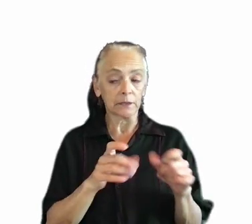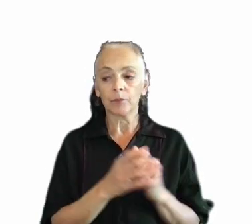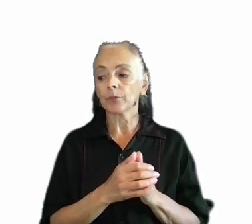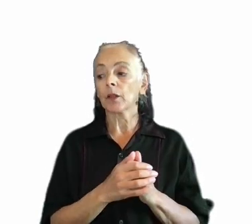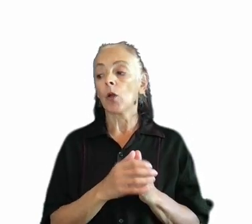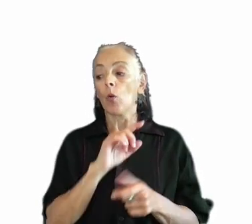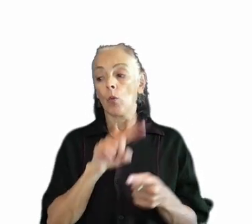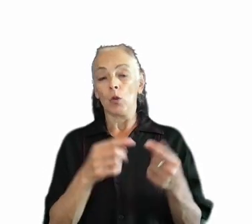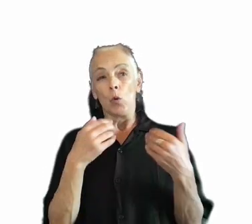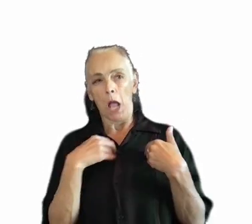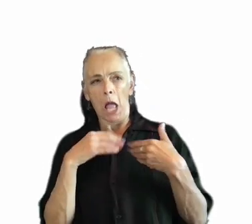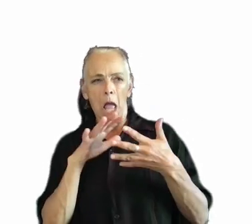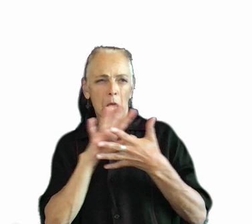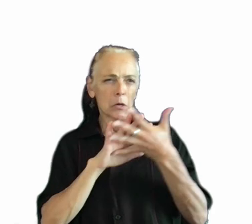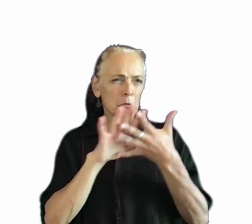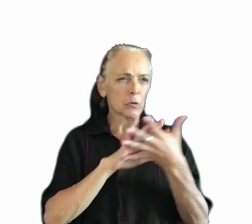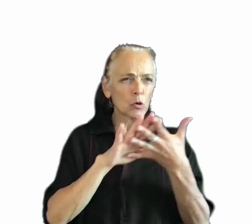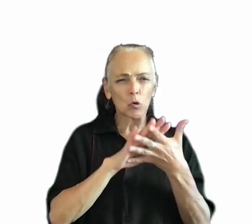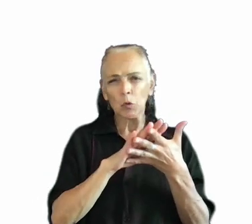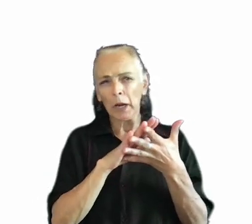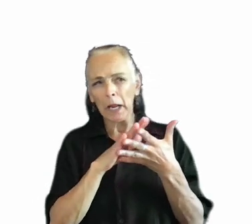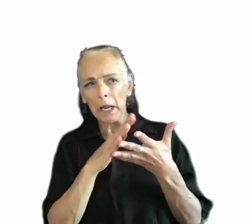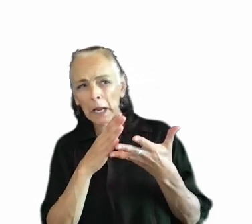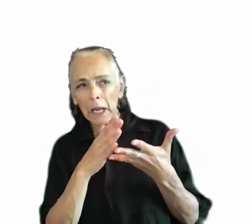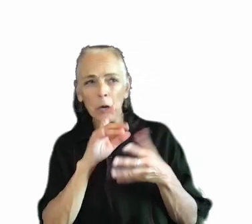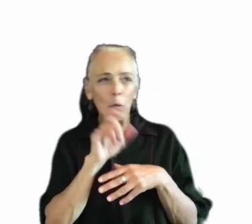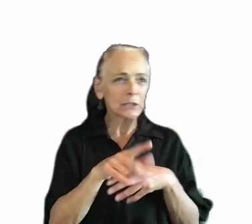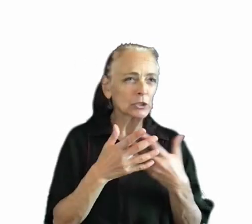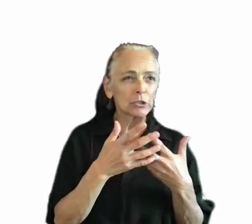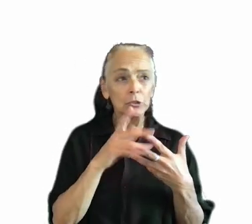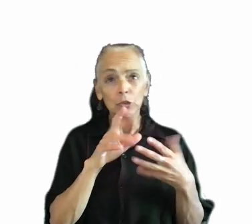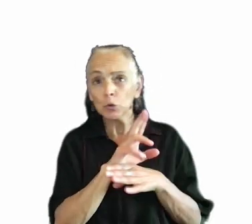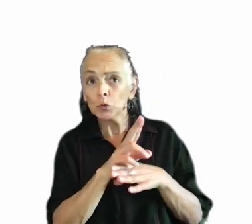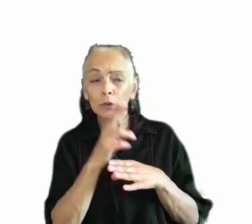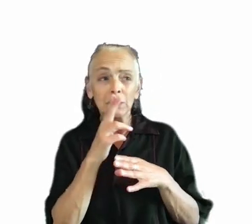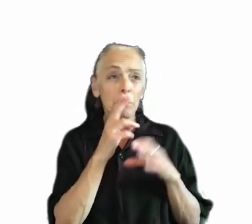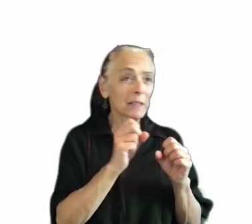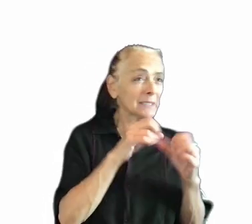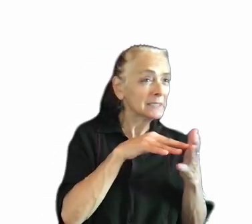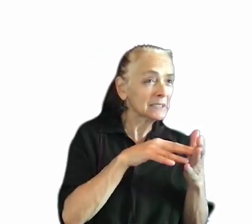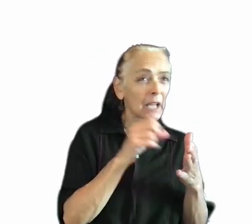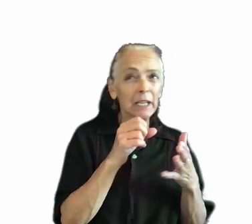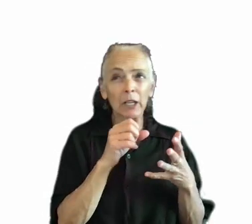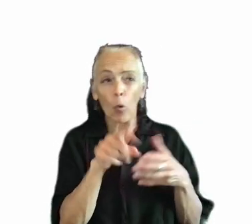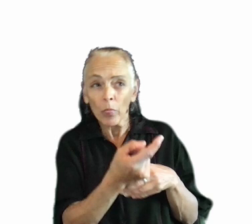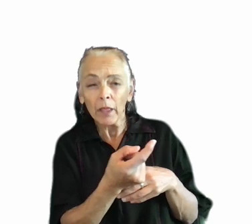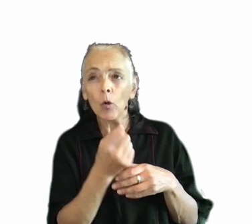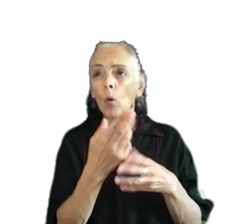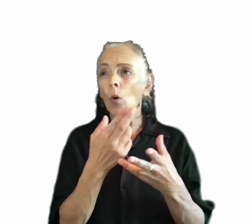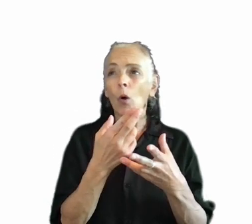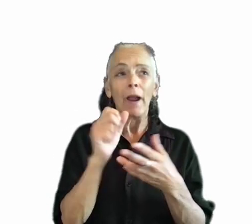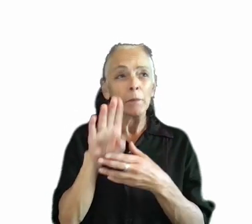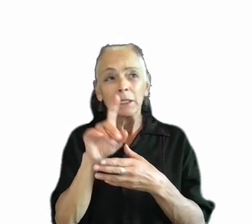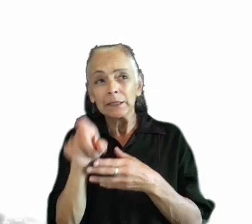that when there was a great area for like should this be just a usability study like an unmoderated usability study or just